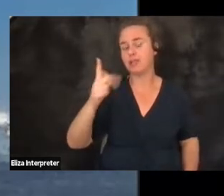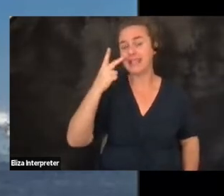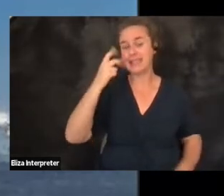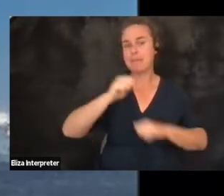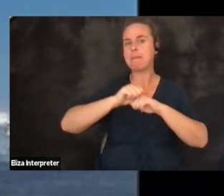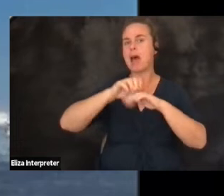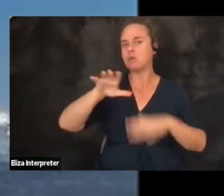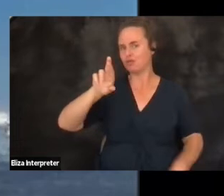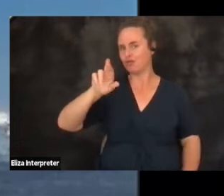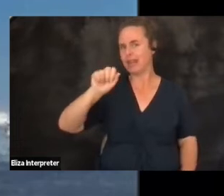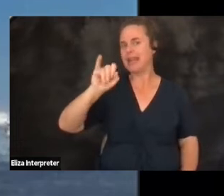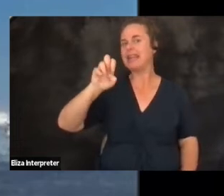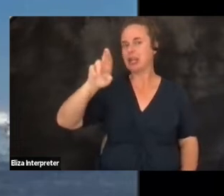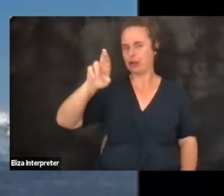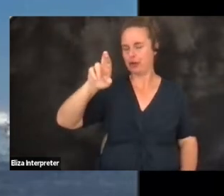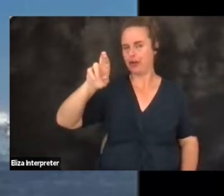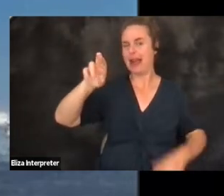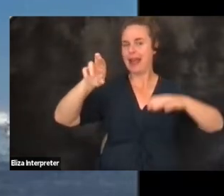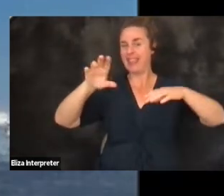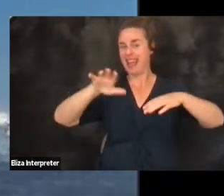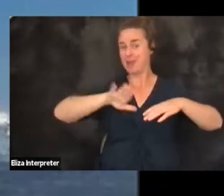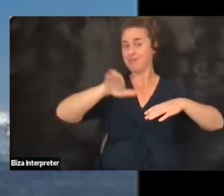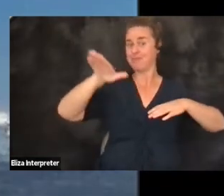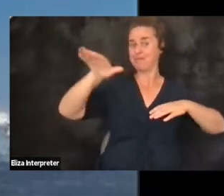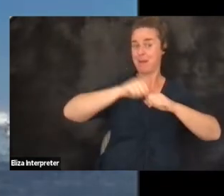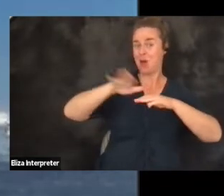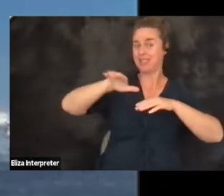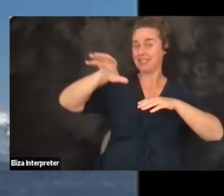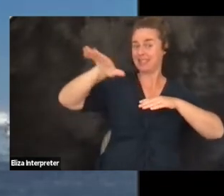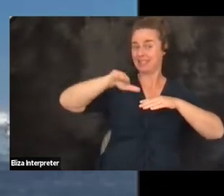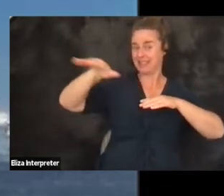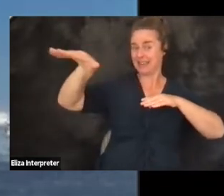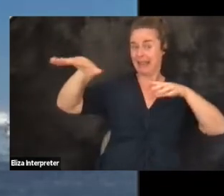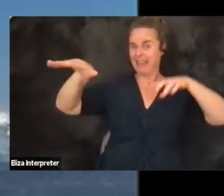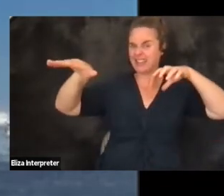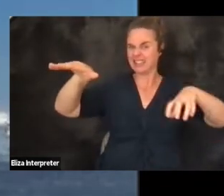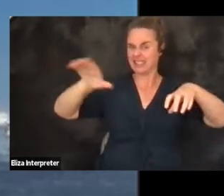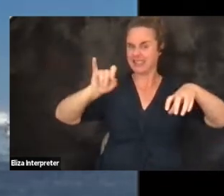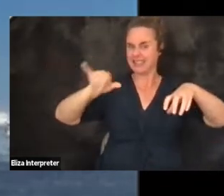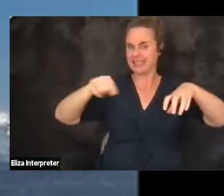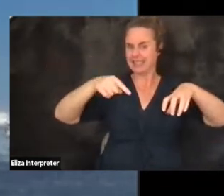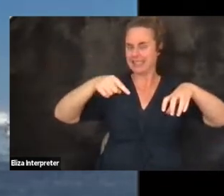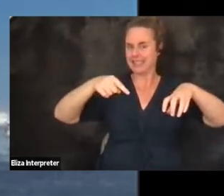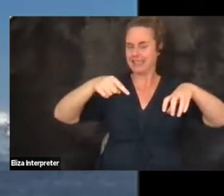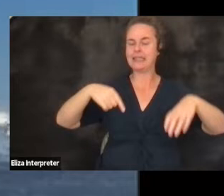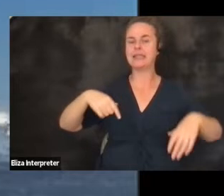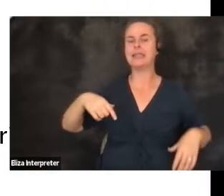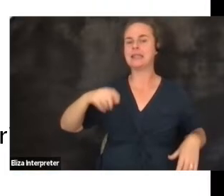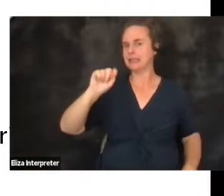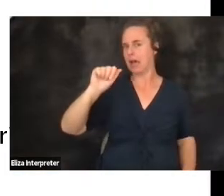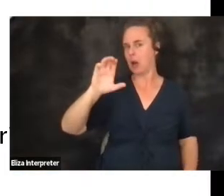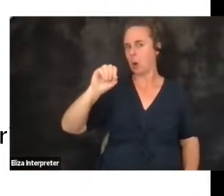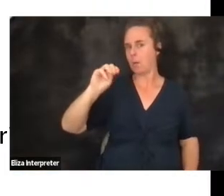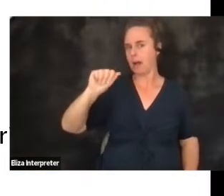Tacoma, Washington, which is the second largest city in the state. So this group that was doing